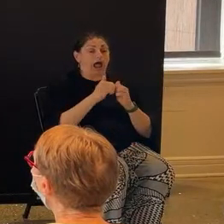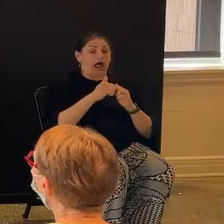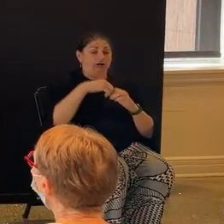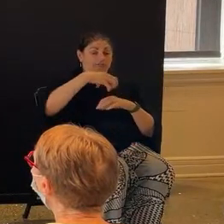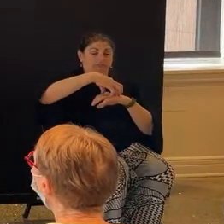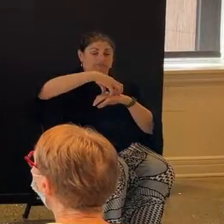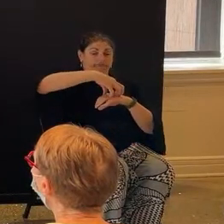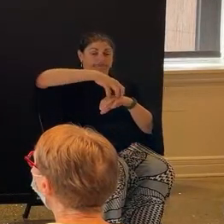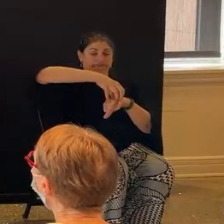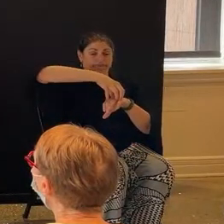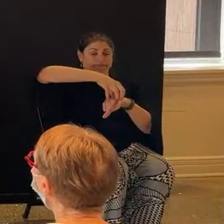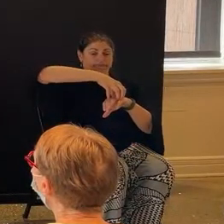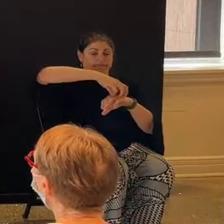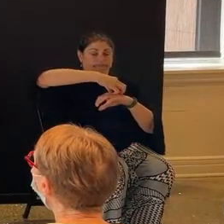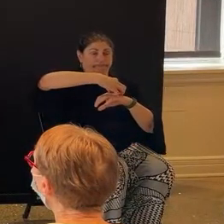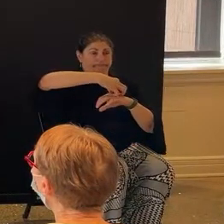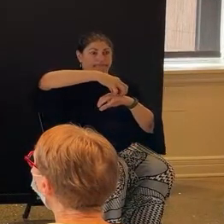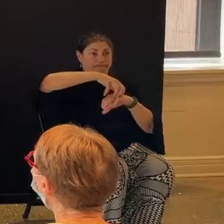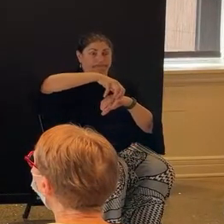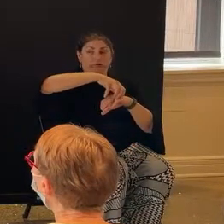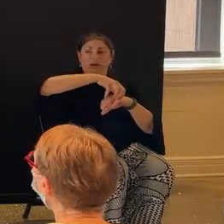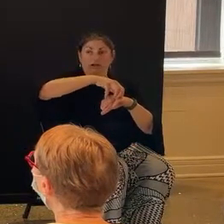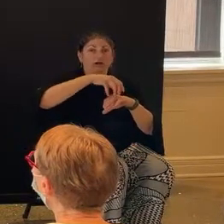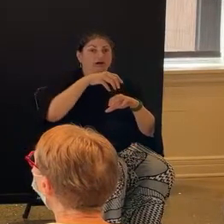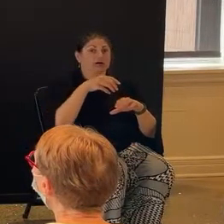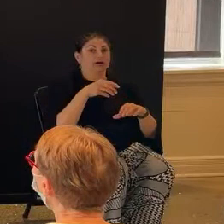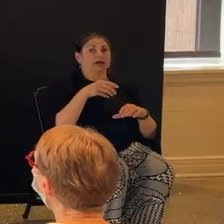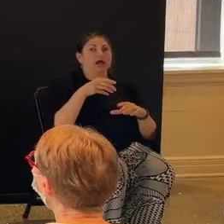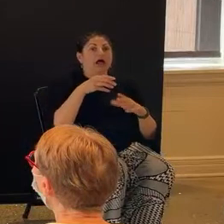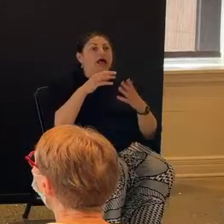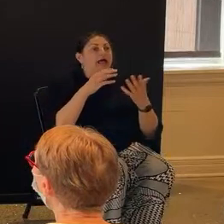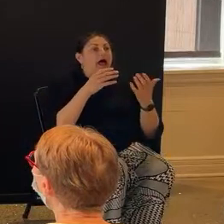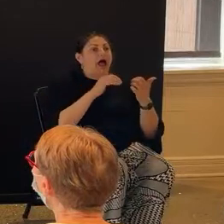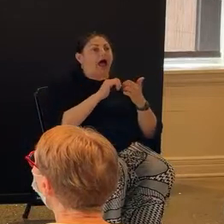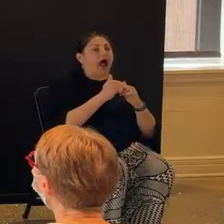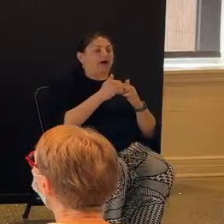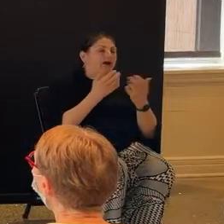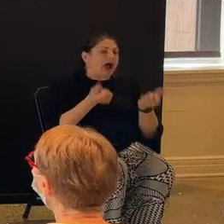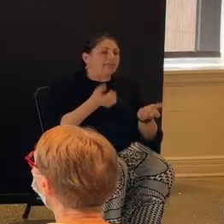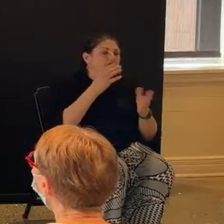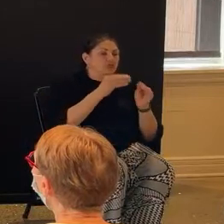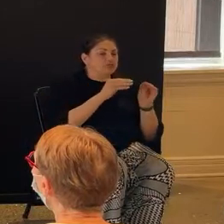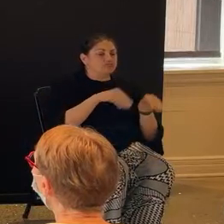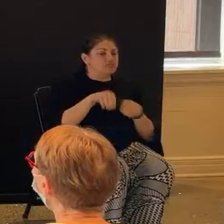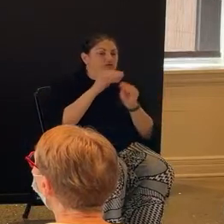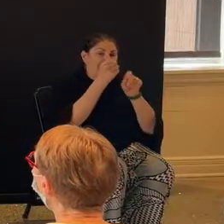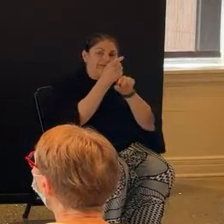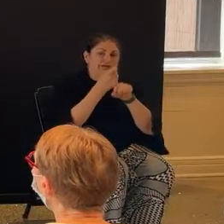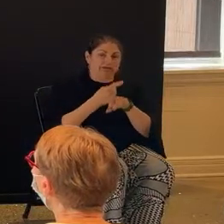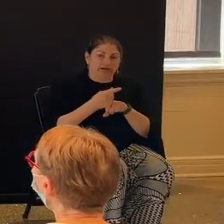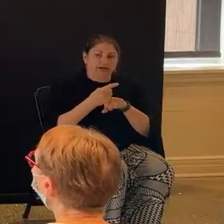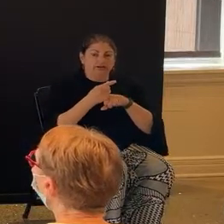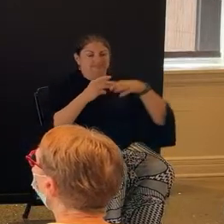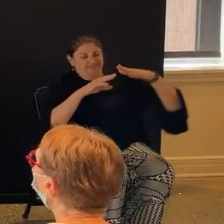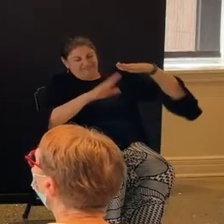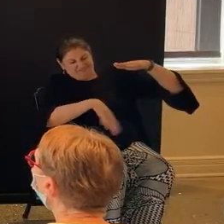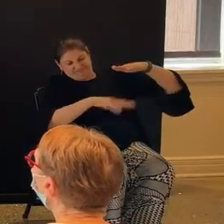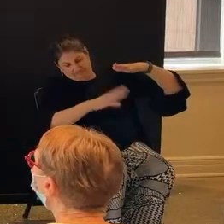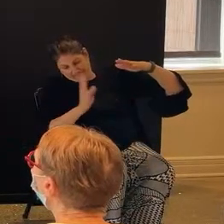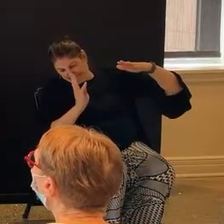proportional to the distance that that station moves every year. Don't pay attention to what's going on down here, because